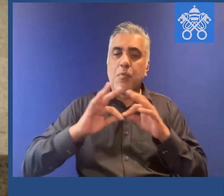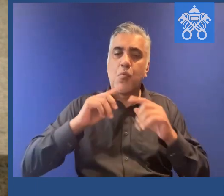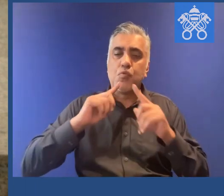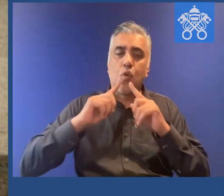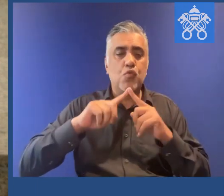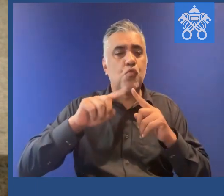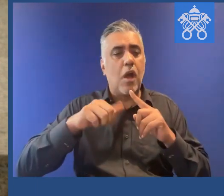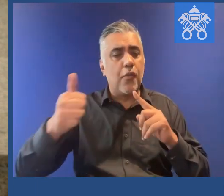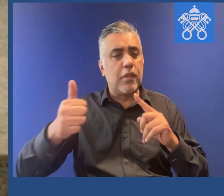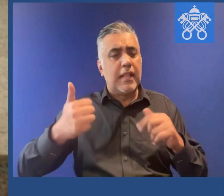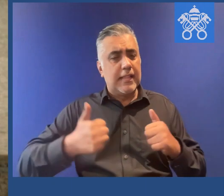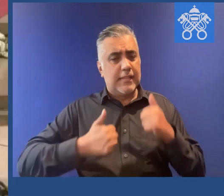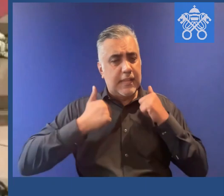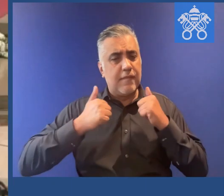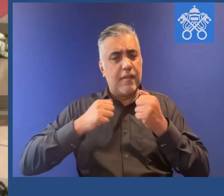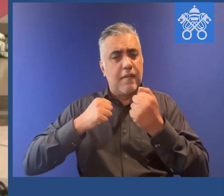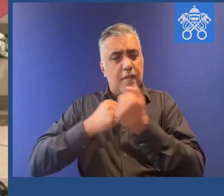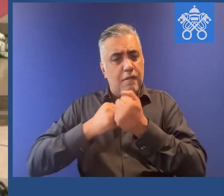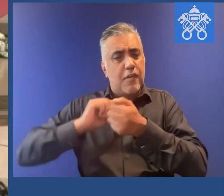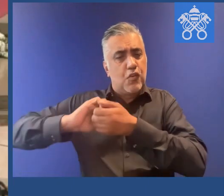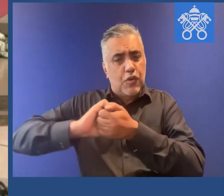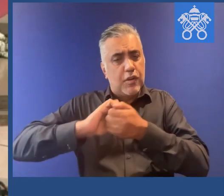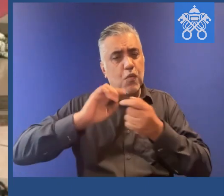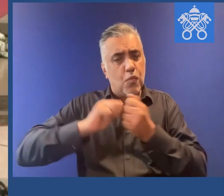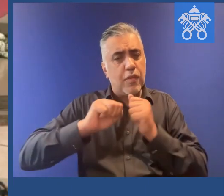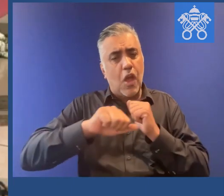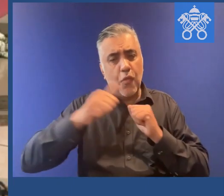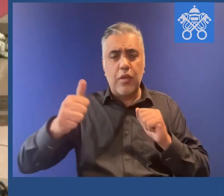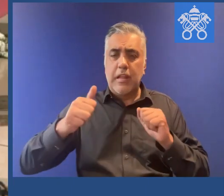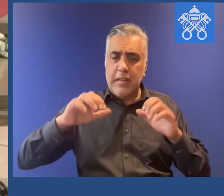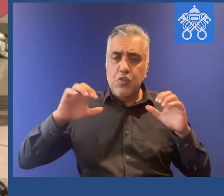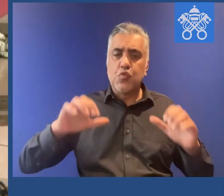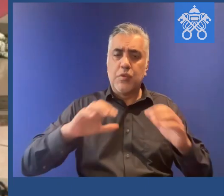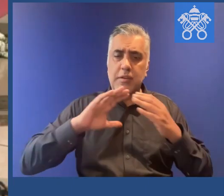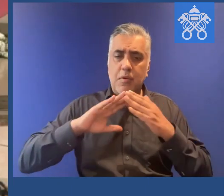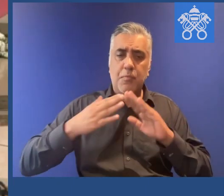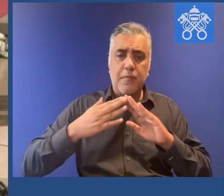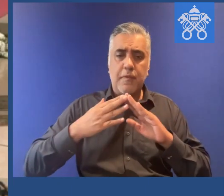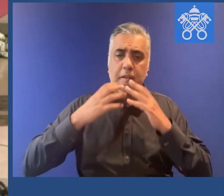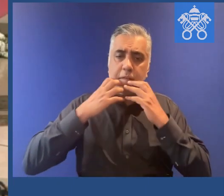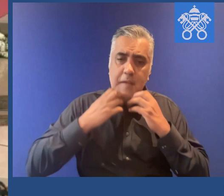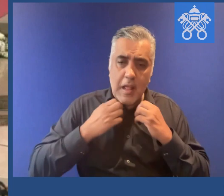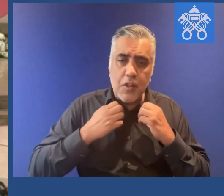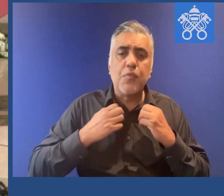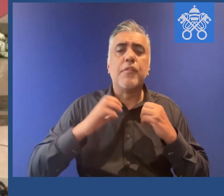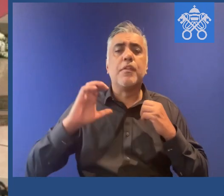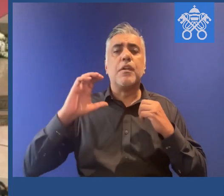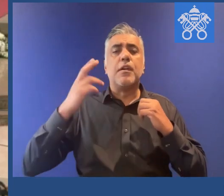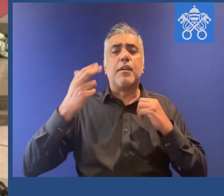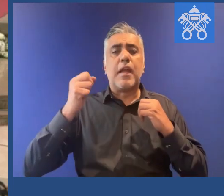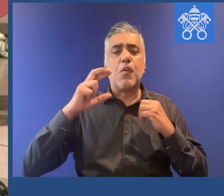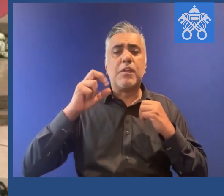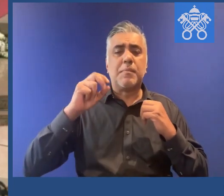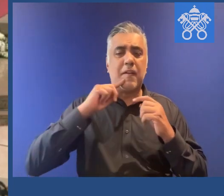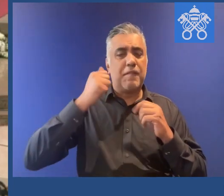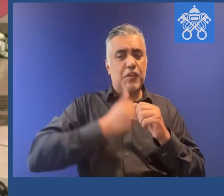others. Let us live in fraternity among others. Let us do so in our communities, valuing the charisms of